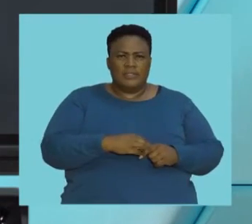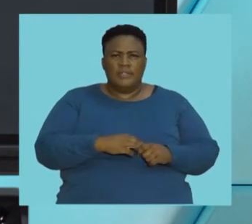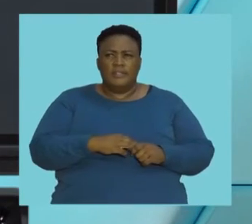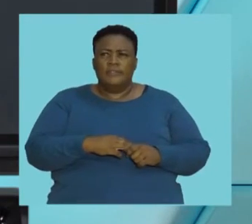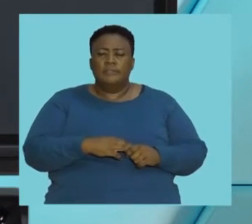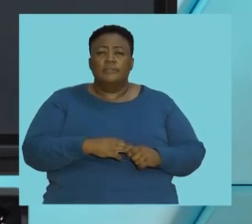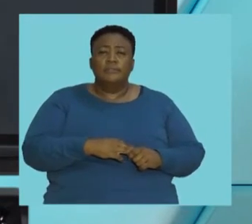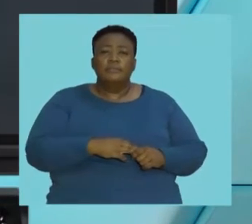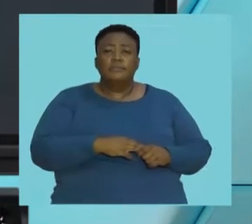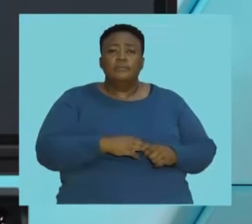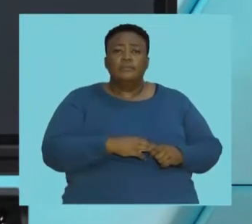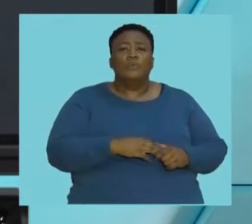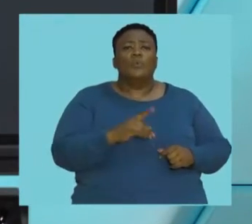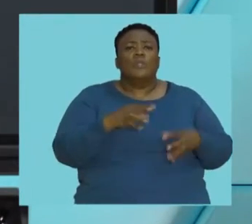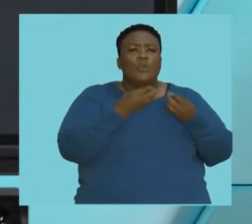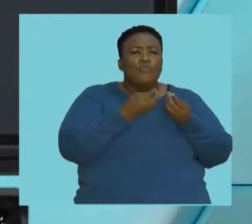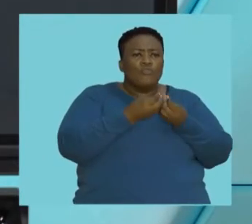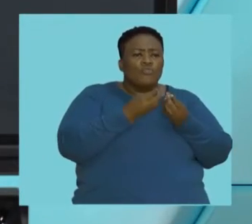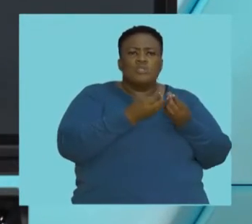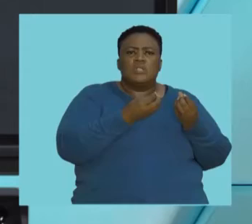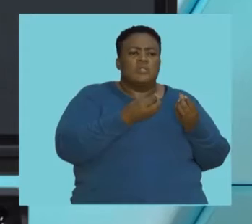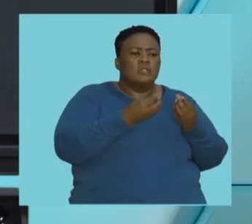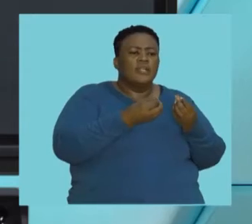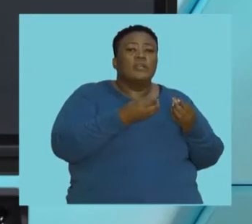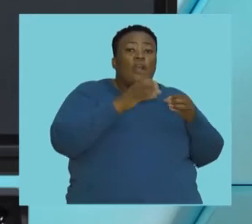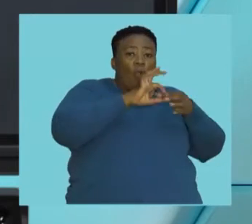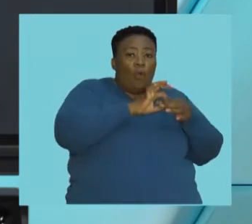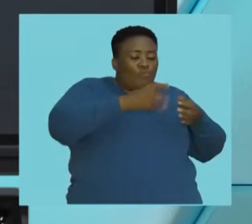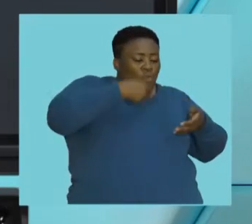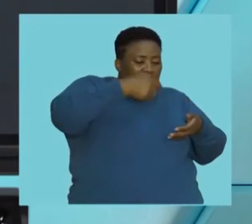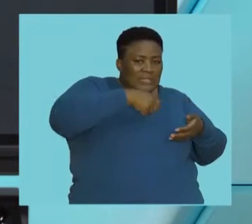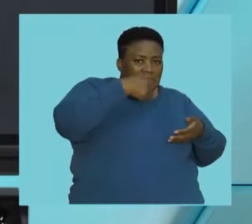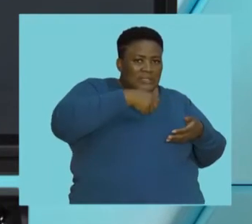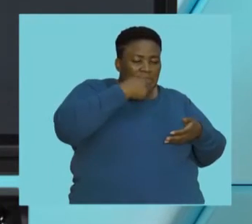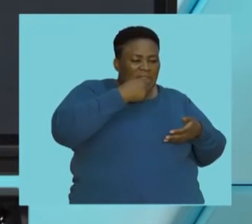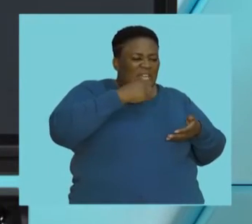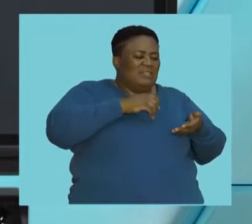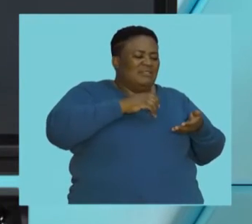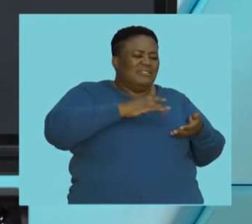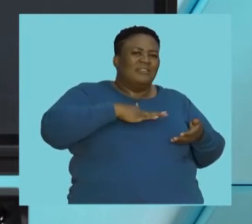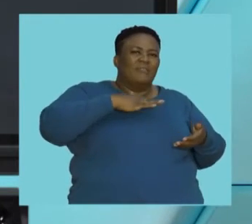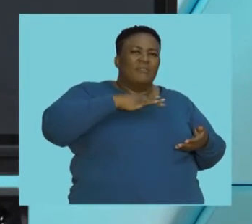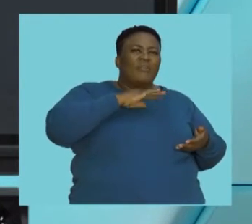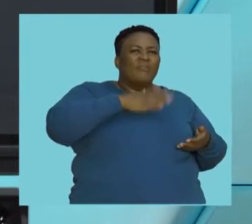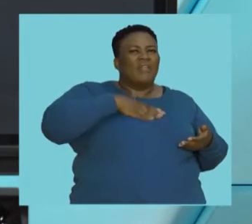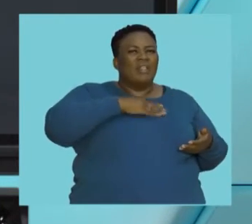not necessarily mean what's left over on the dinner table. There's also a lot of wastage of food that happens in the